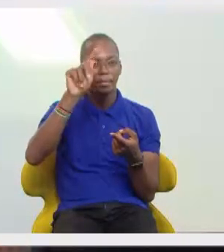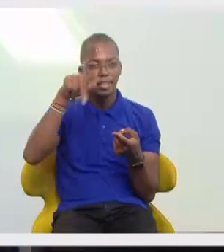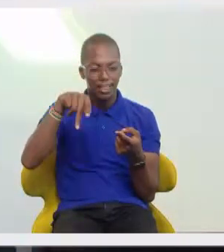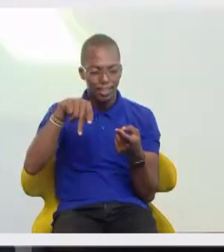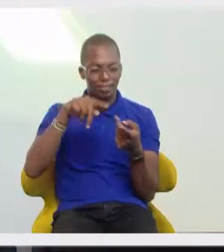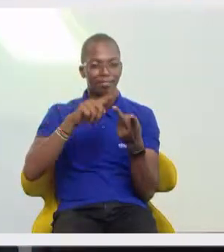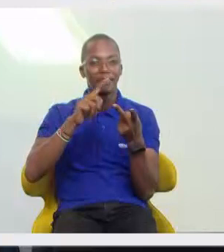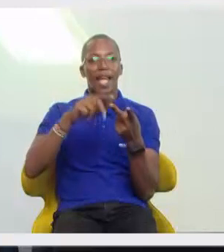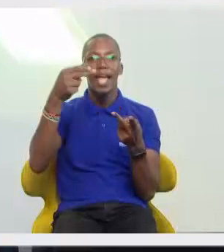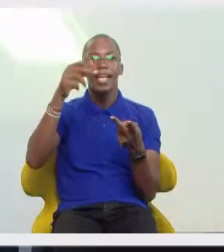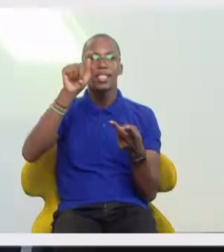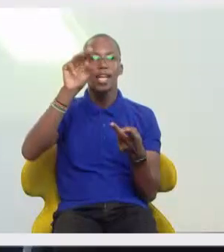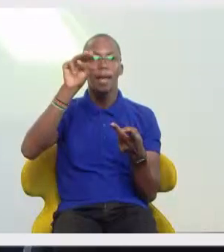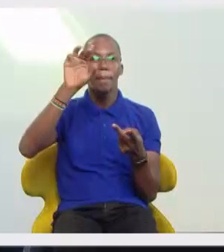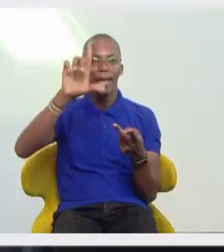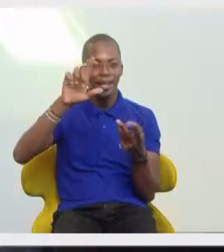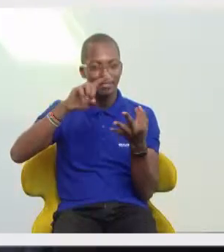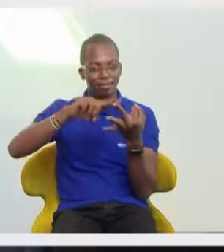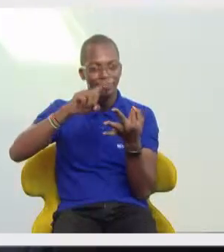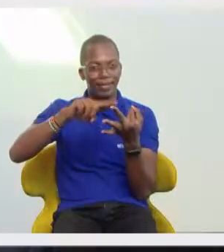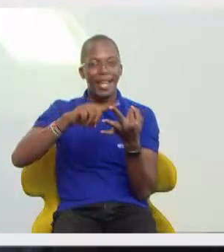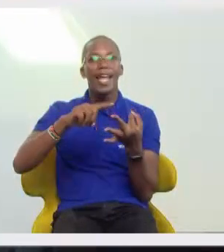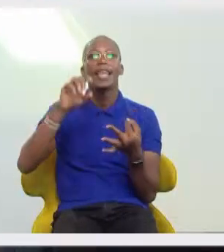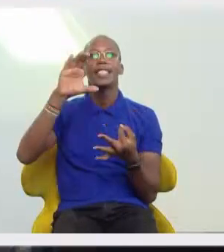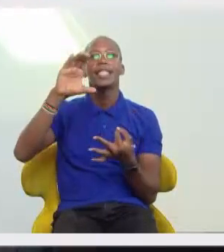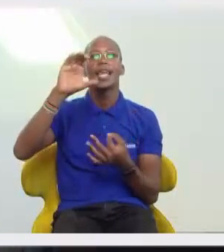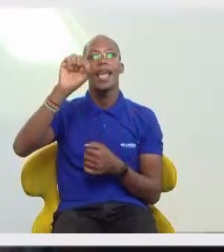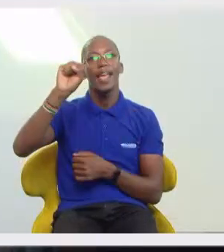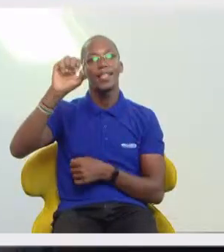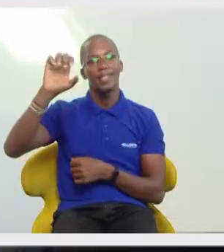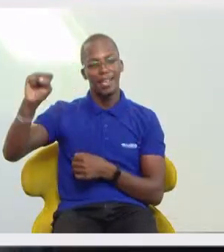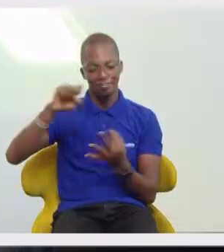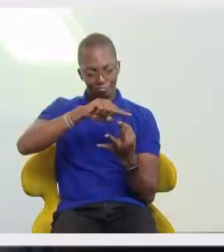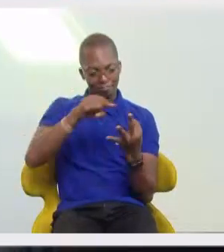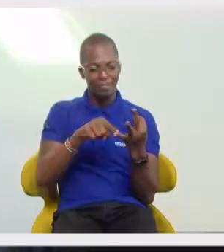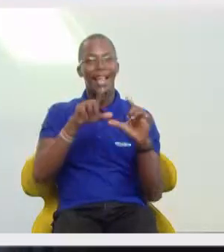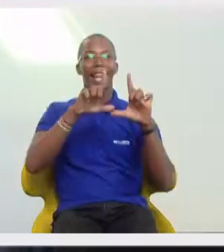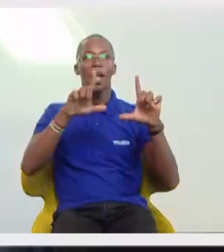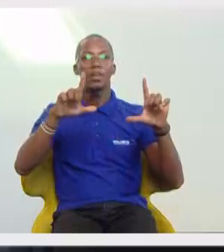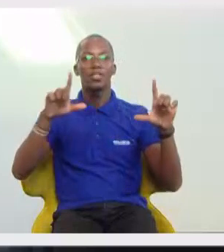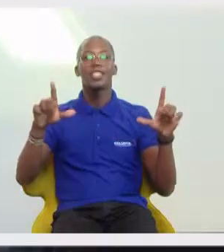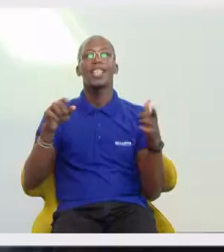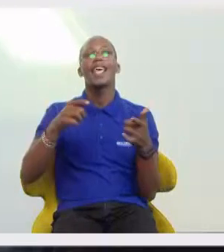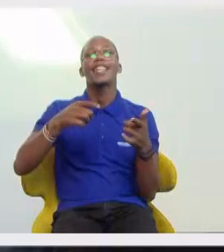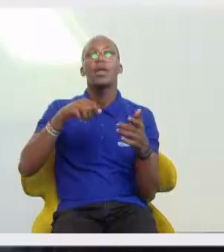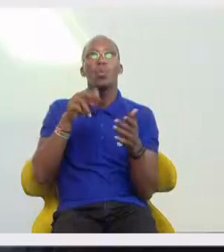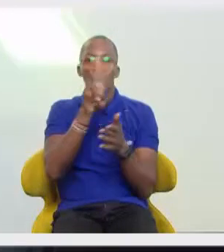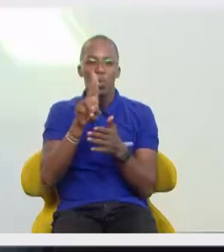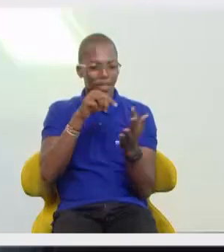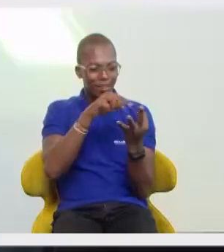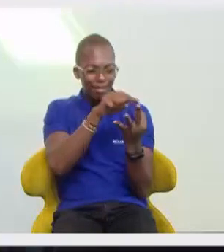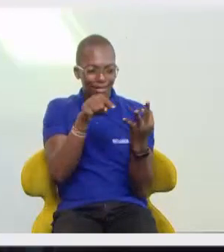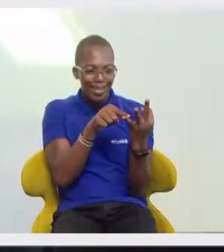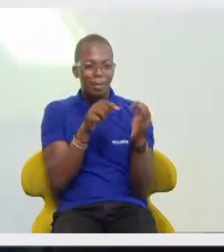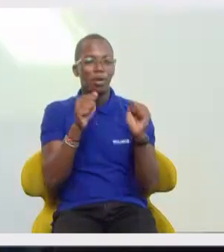HTML, and CSS. Those are the ones that we use and enabled us to come up with this